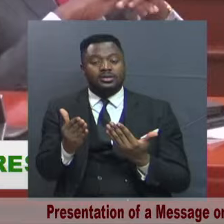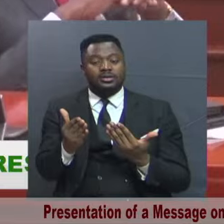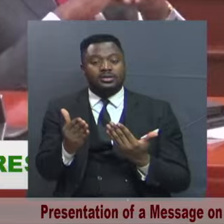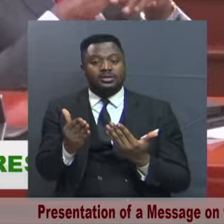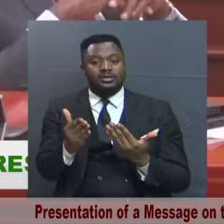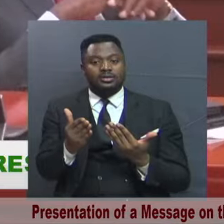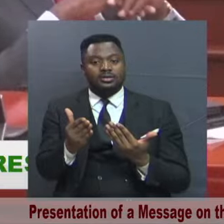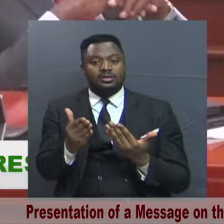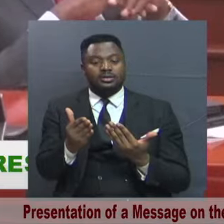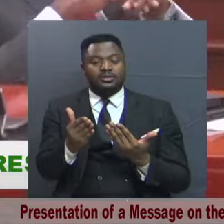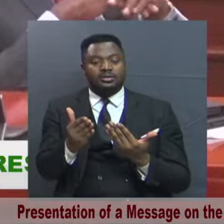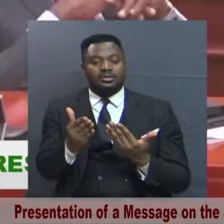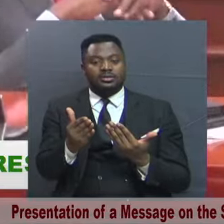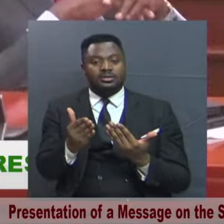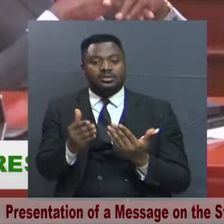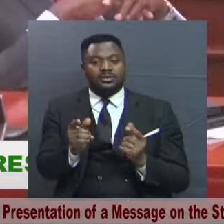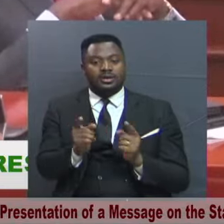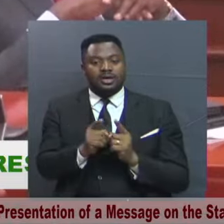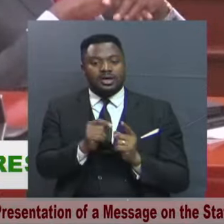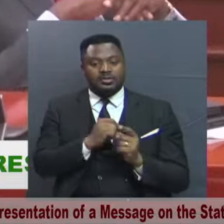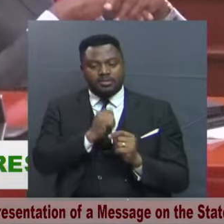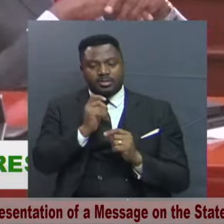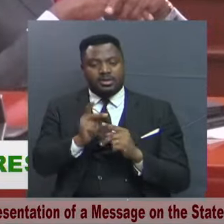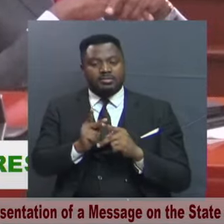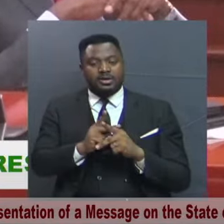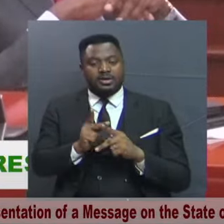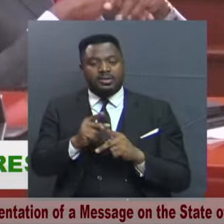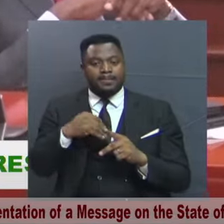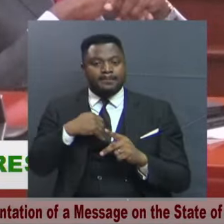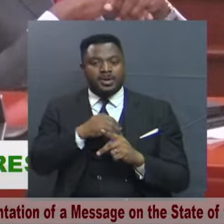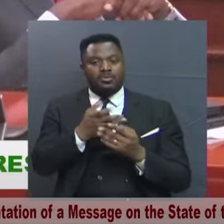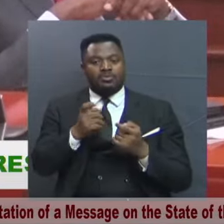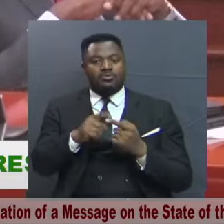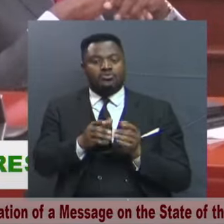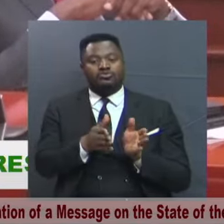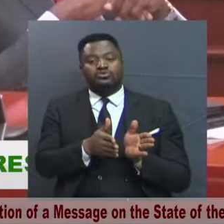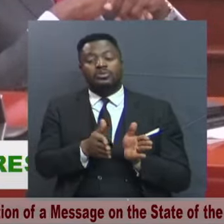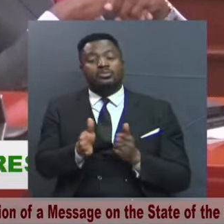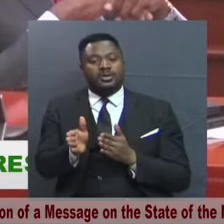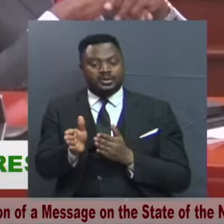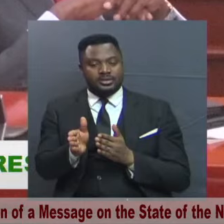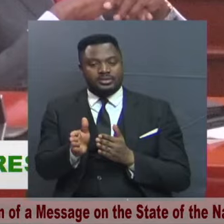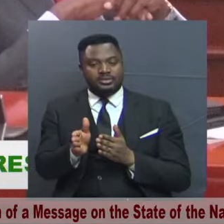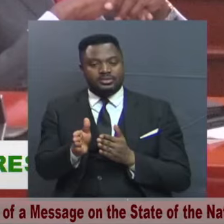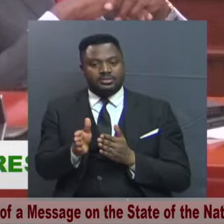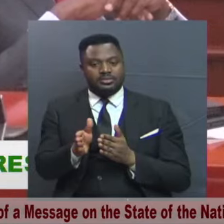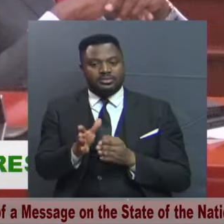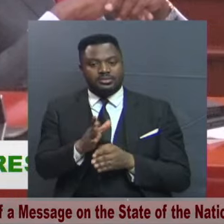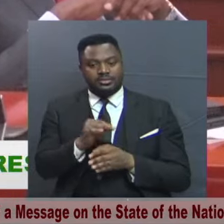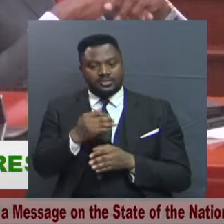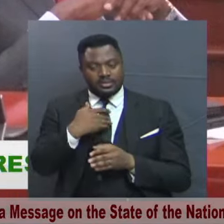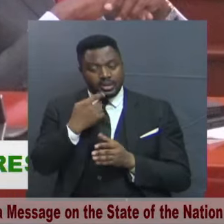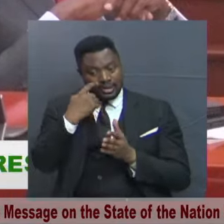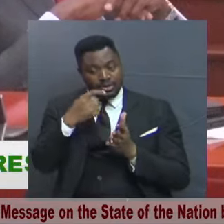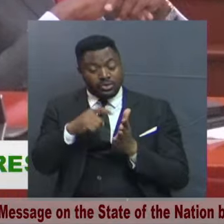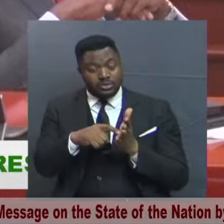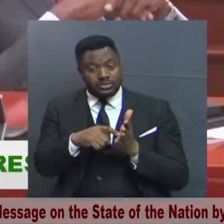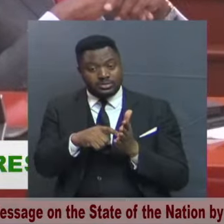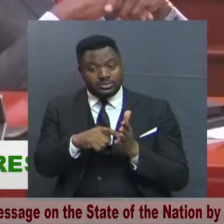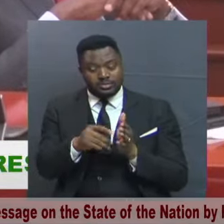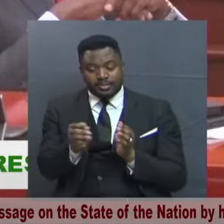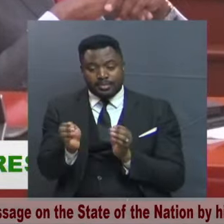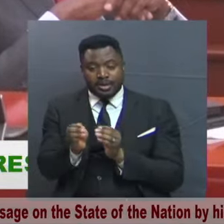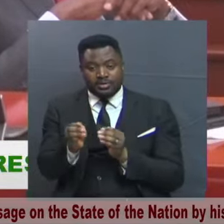Speaker as has been the practice members would want to prepare and I noticed that the